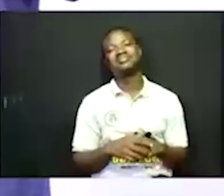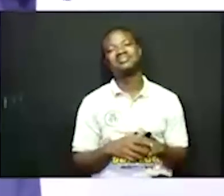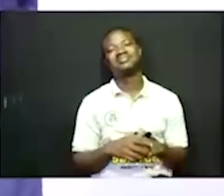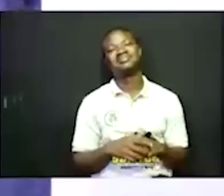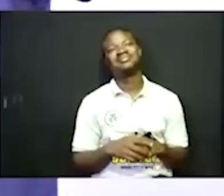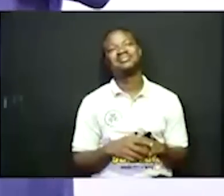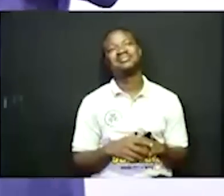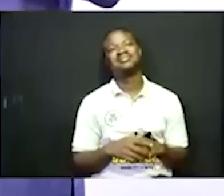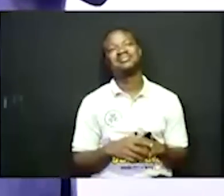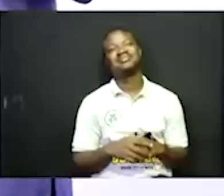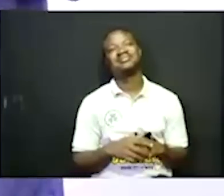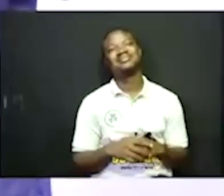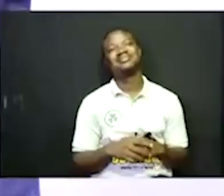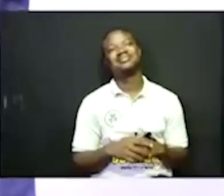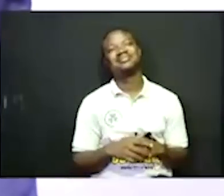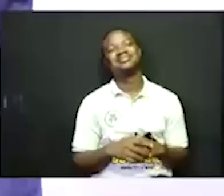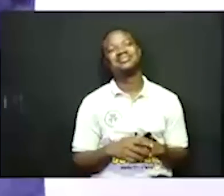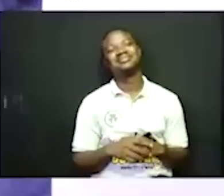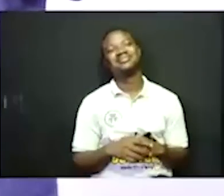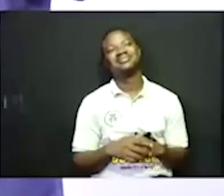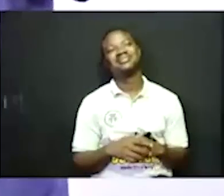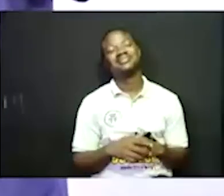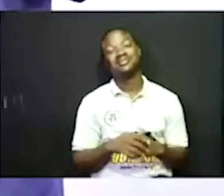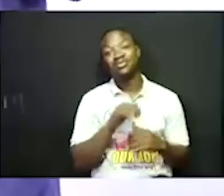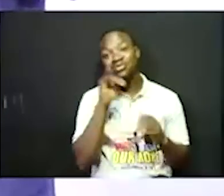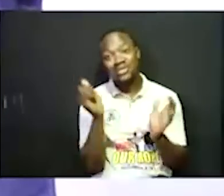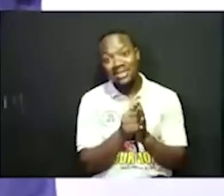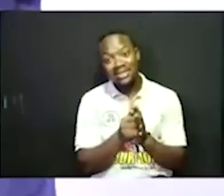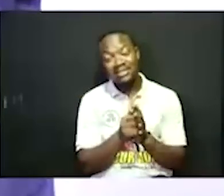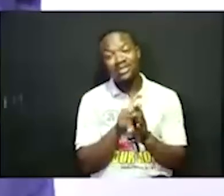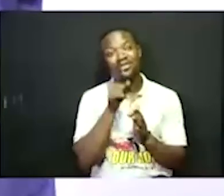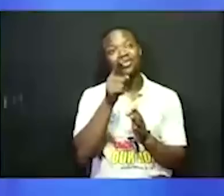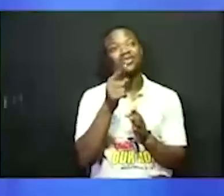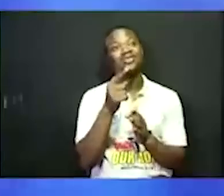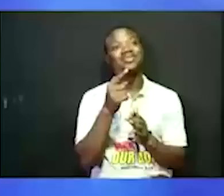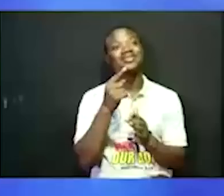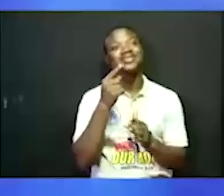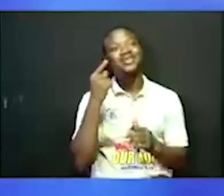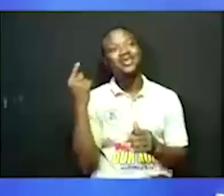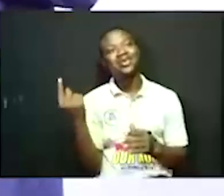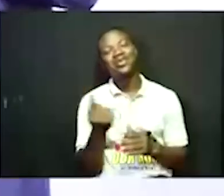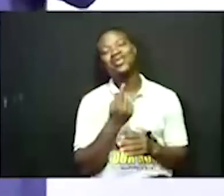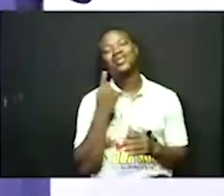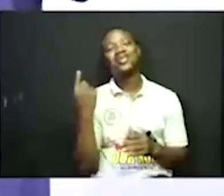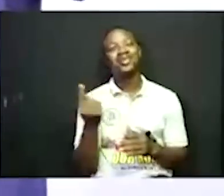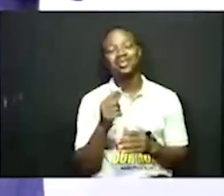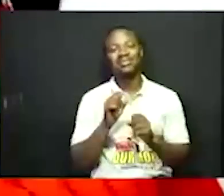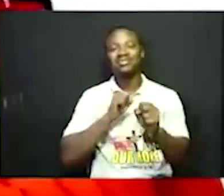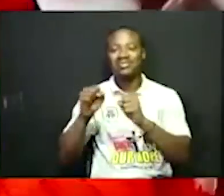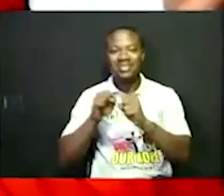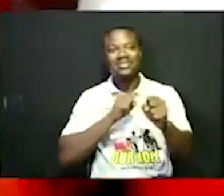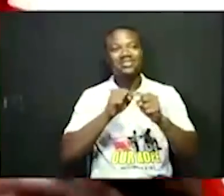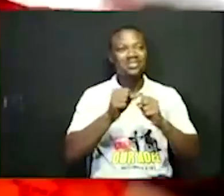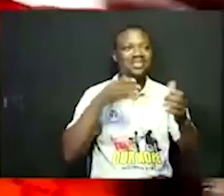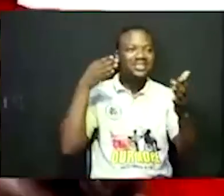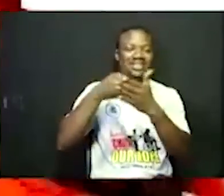Cup. Otherwise, you always be fighting. Because